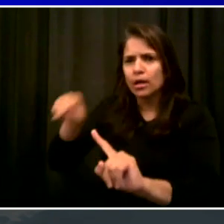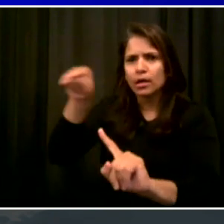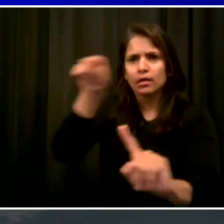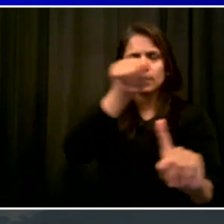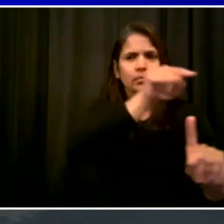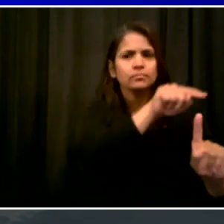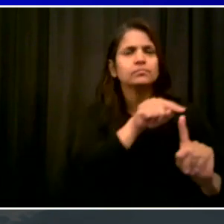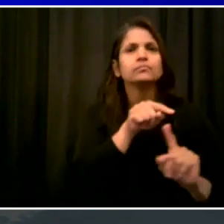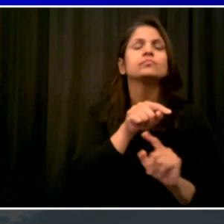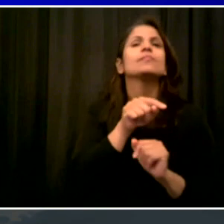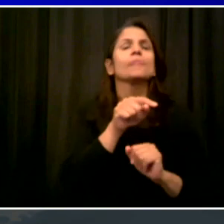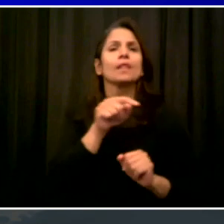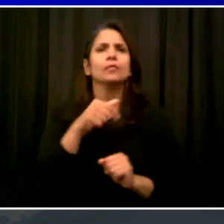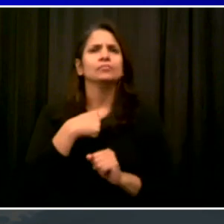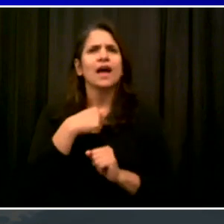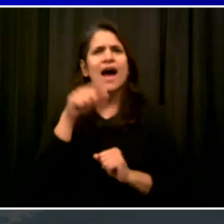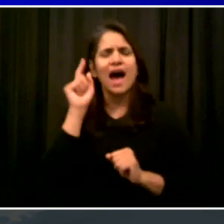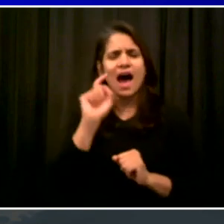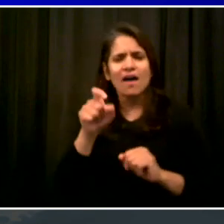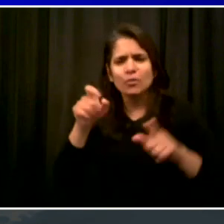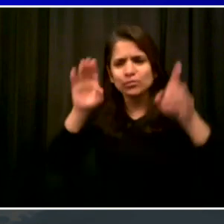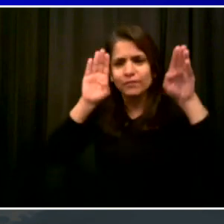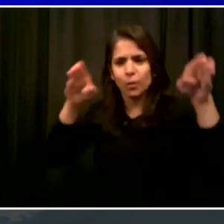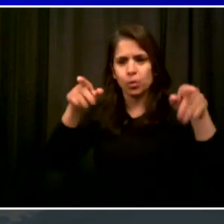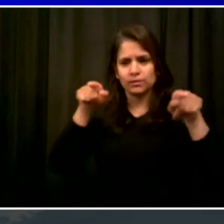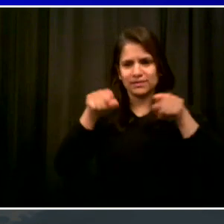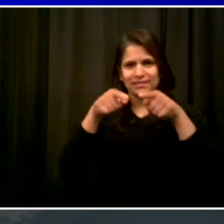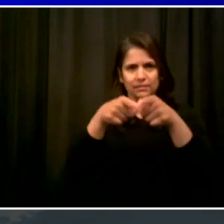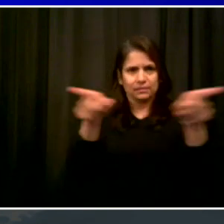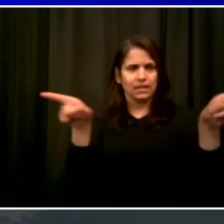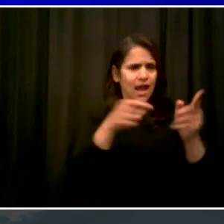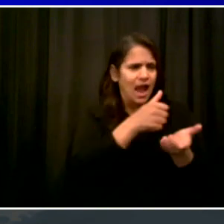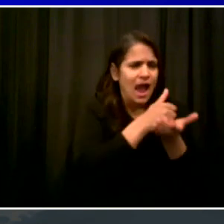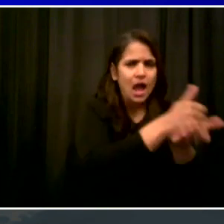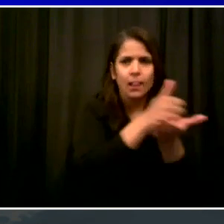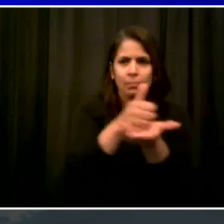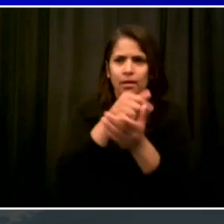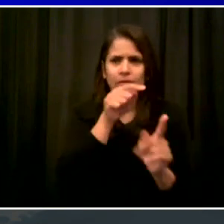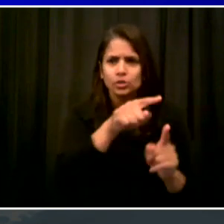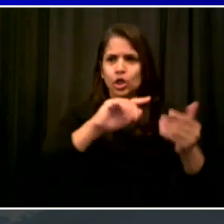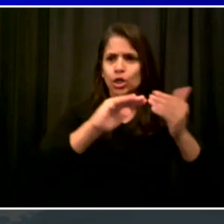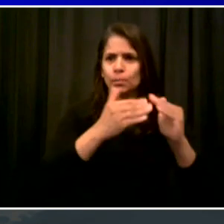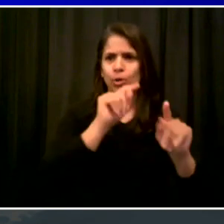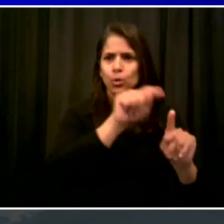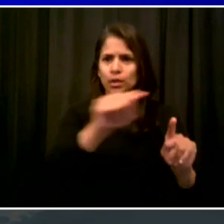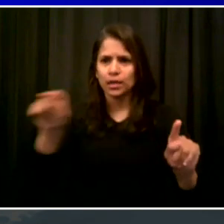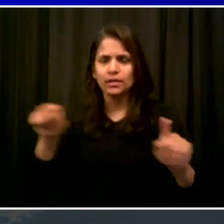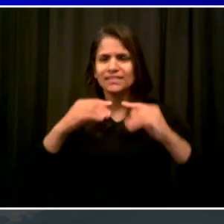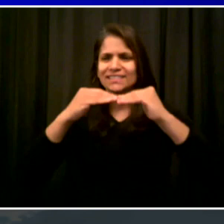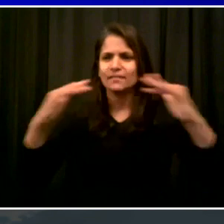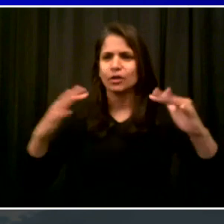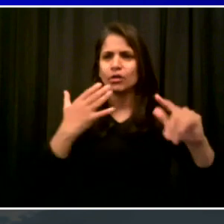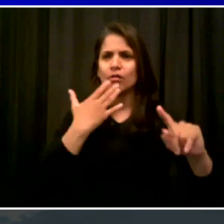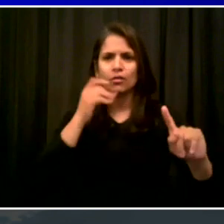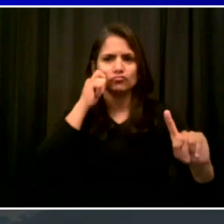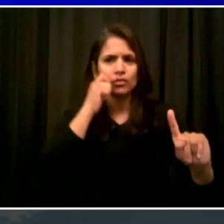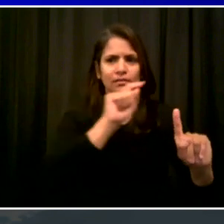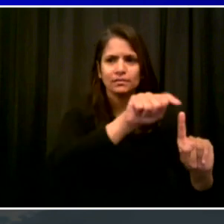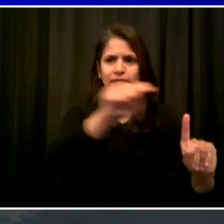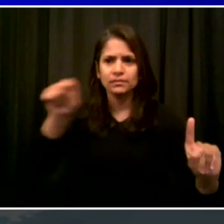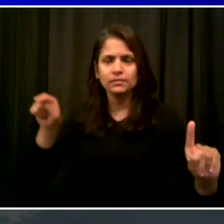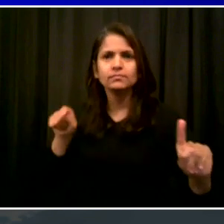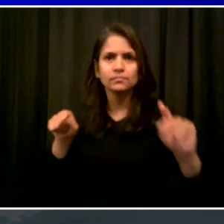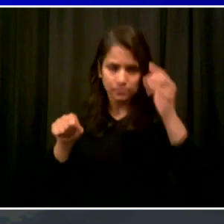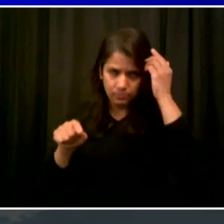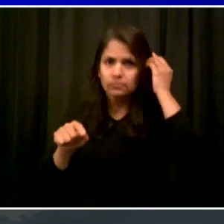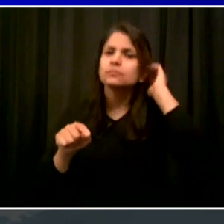filled with people who have done the work that built this city over generations but have never reaped the rewards of their labors.